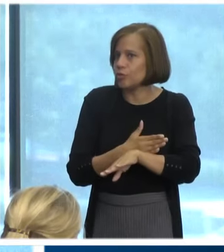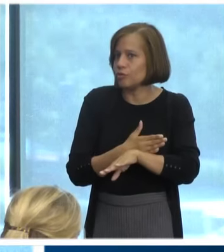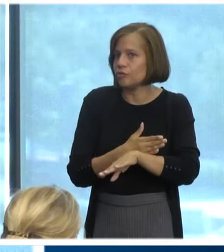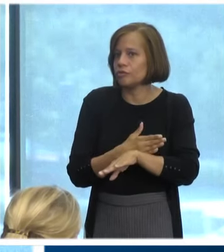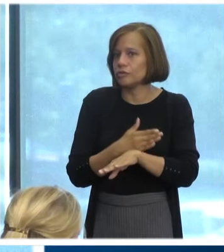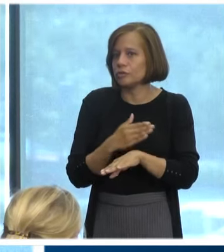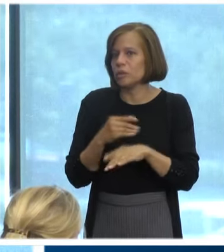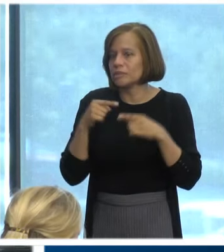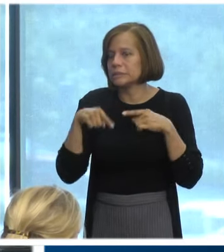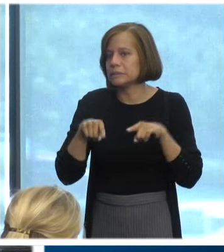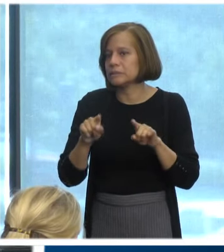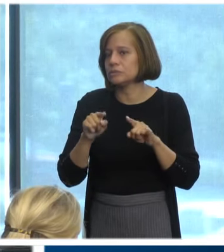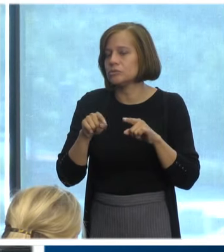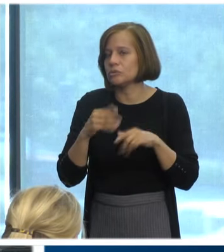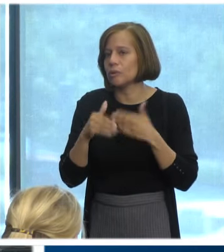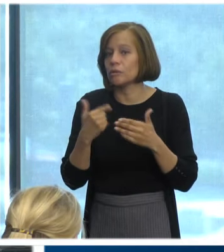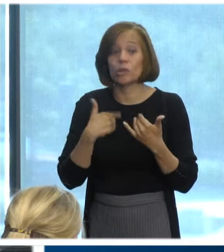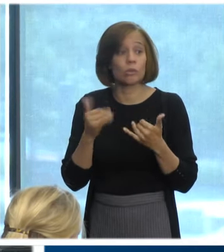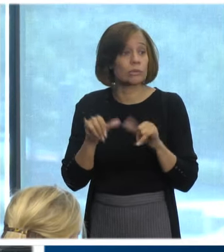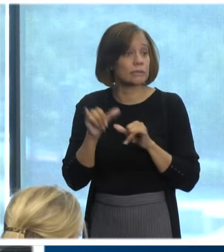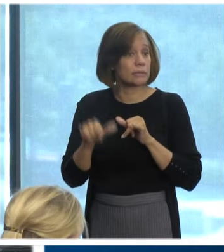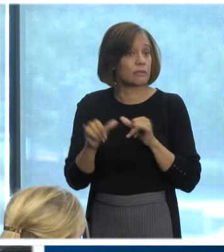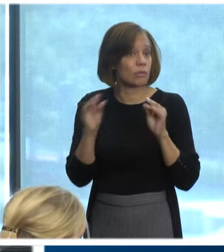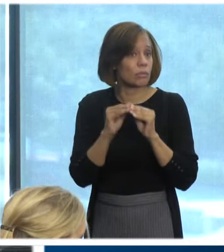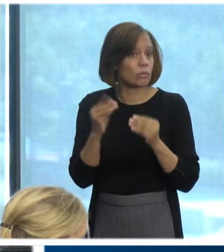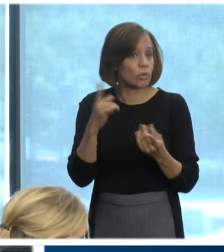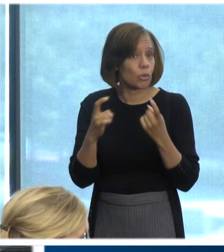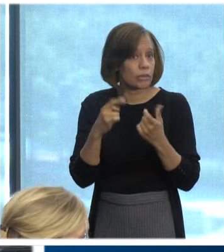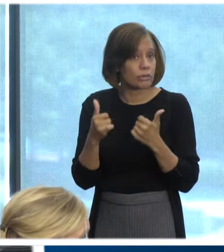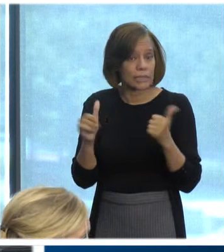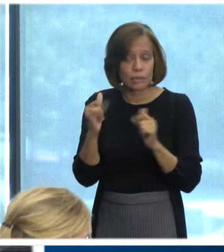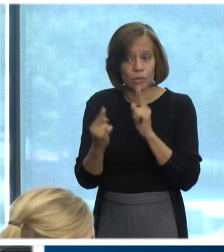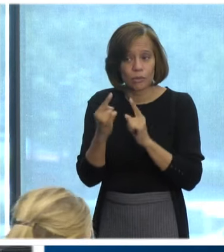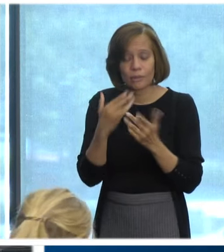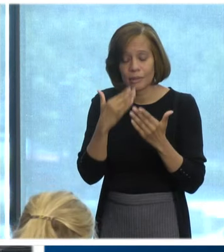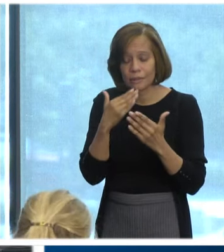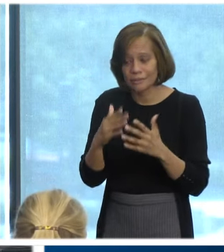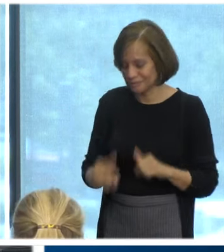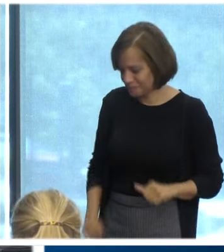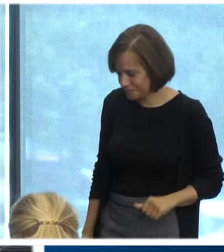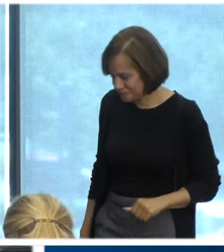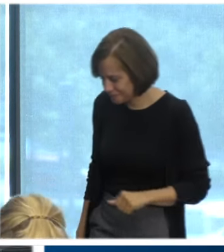progress. We'll stick around for any additional questions or one-on-ones. Thanks, everybody.